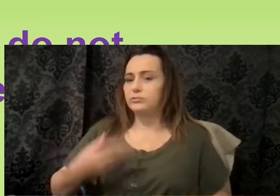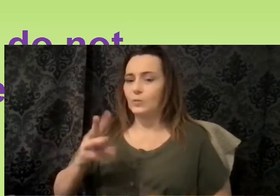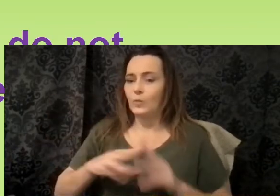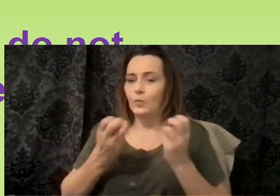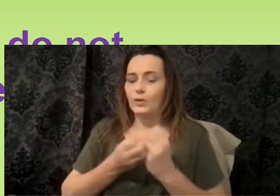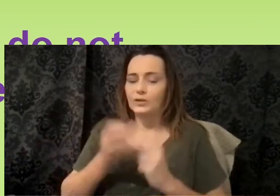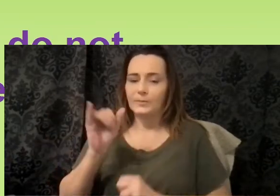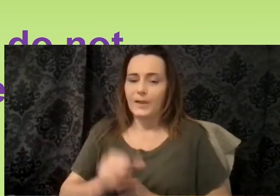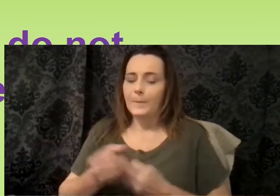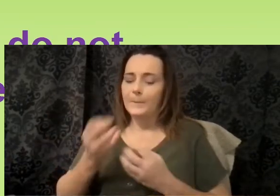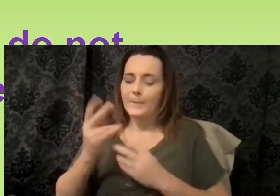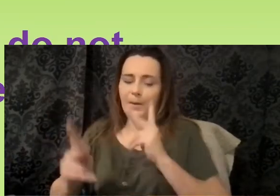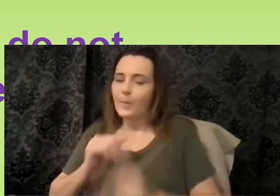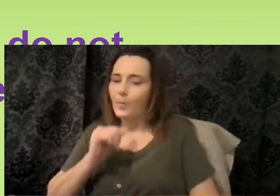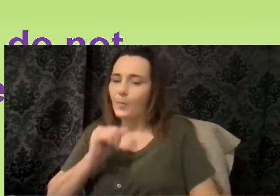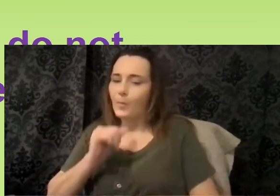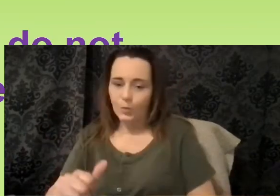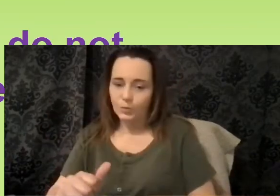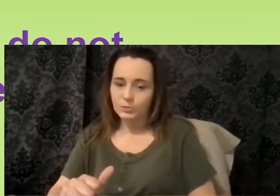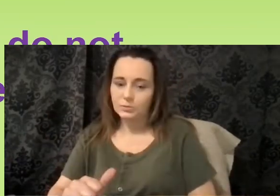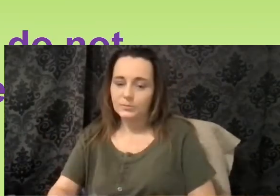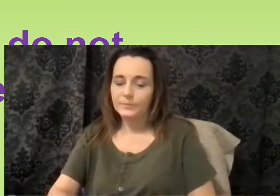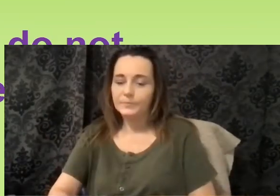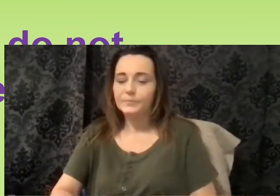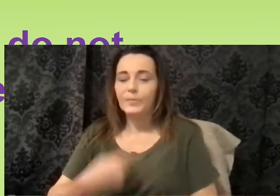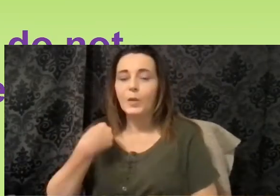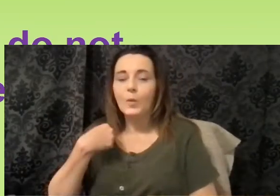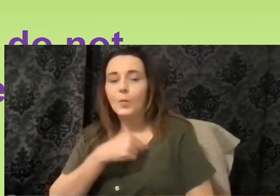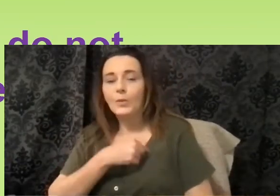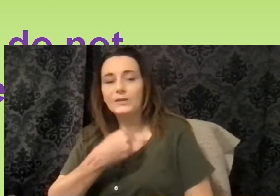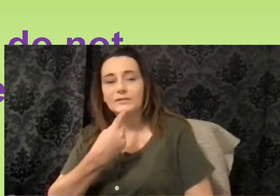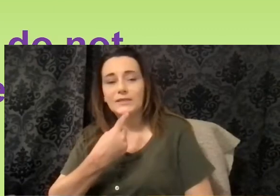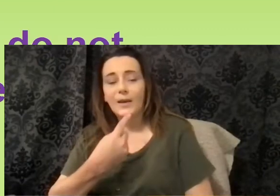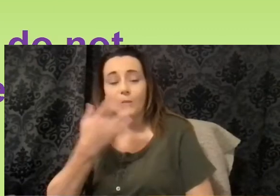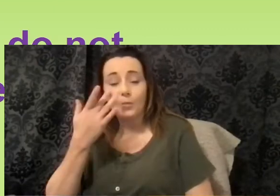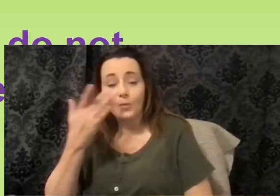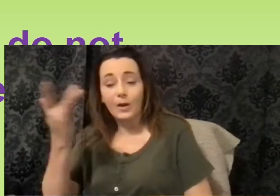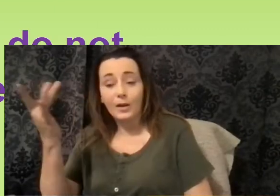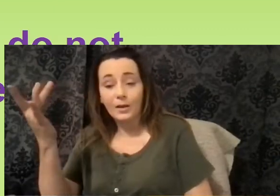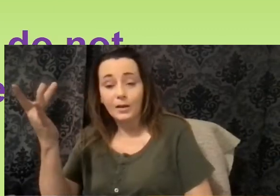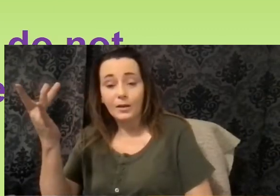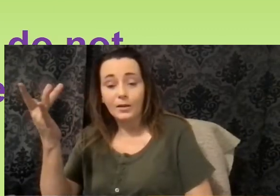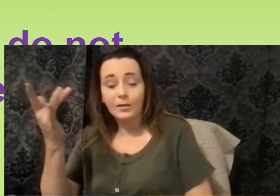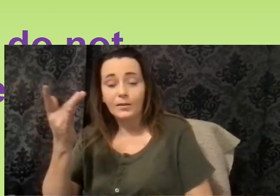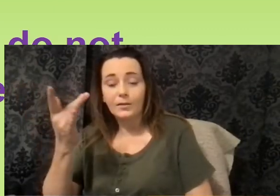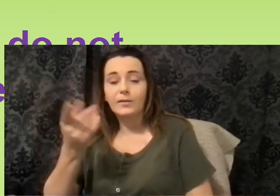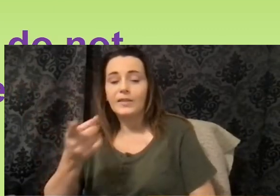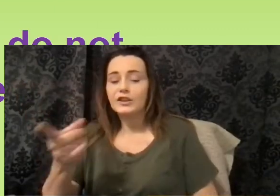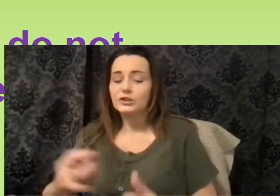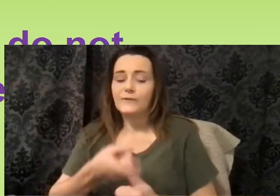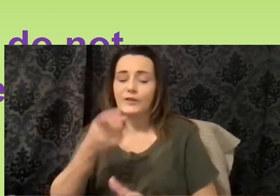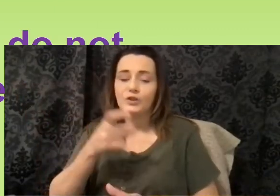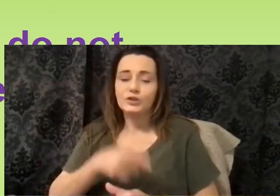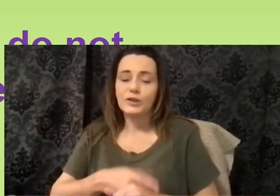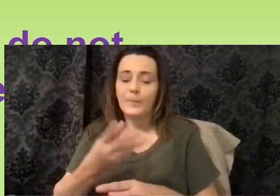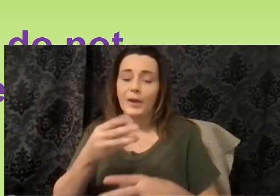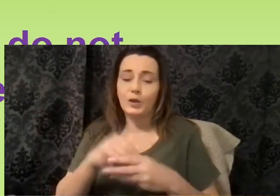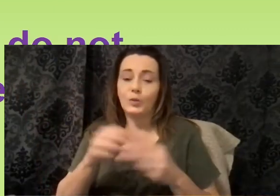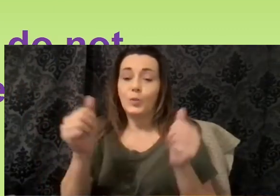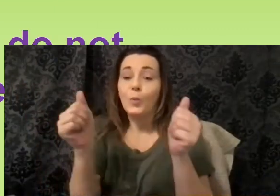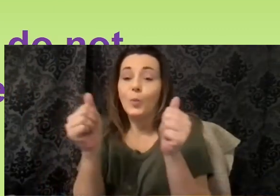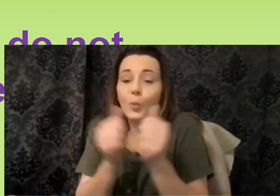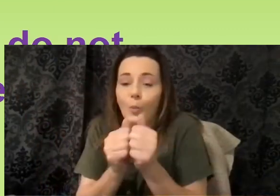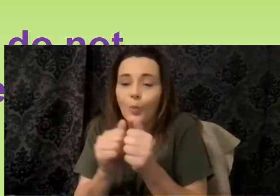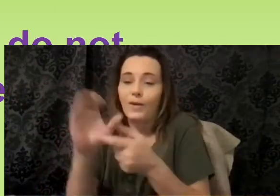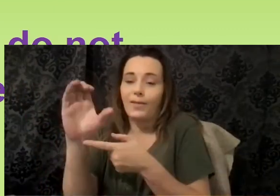people don't. But anyway, so we're saying this because this is the first time it's ever included with the CAR. So